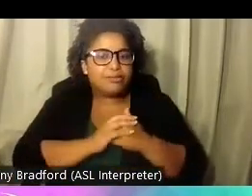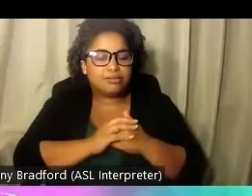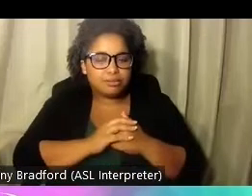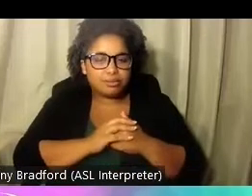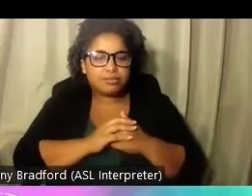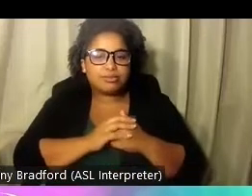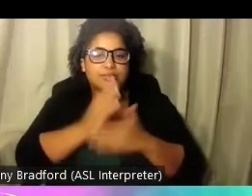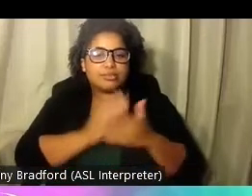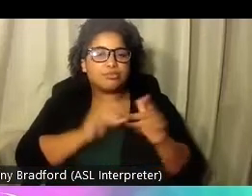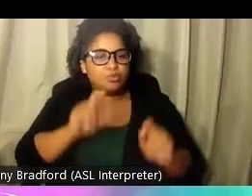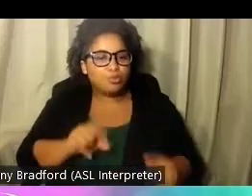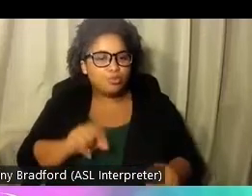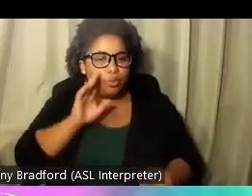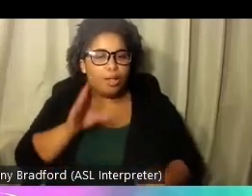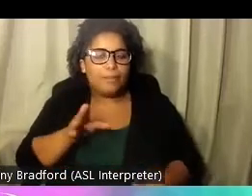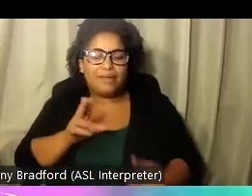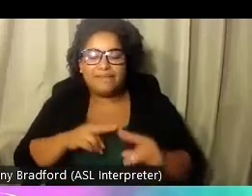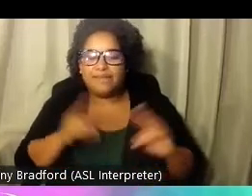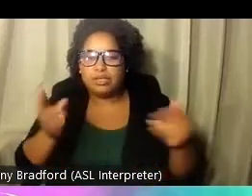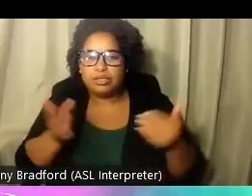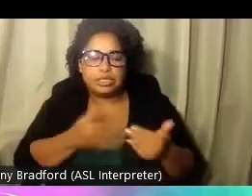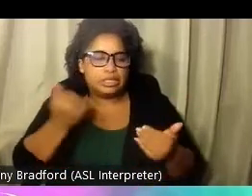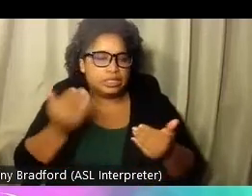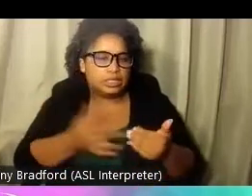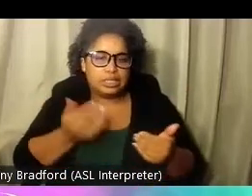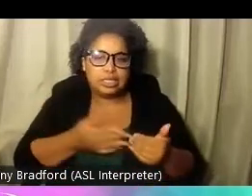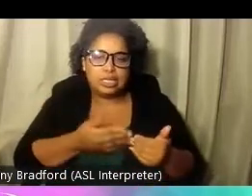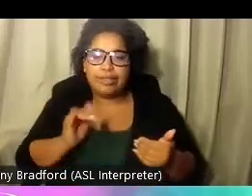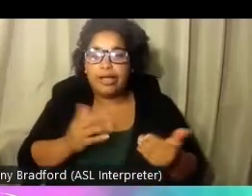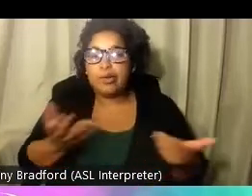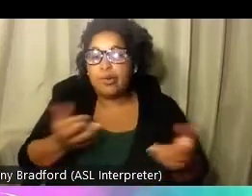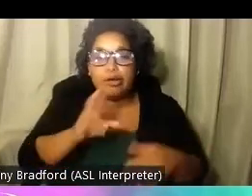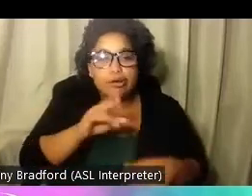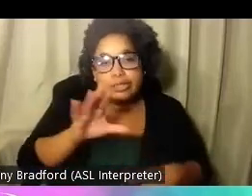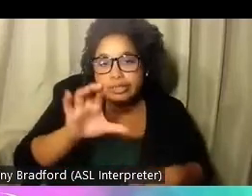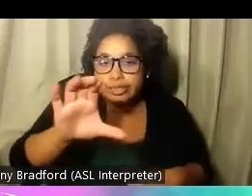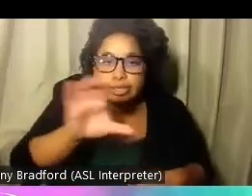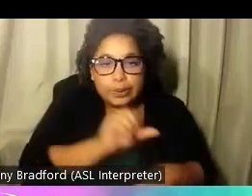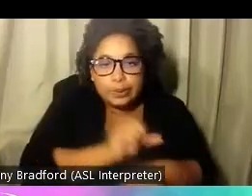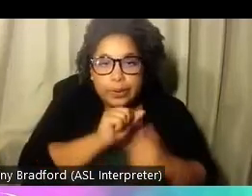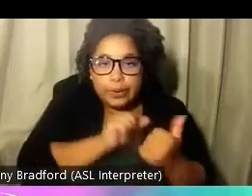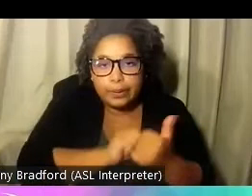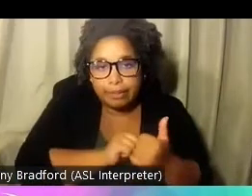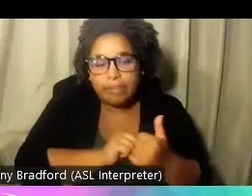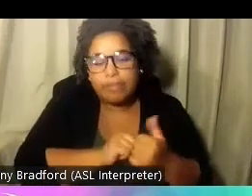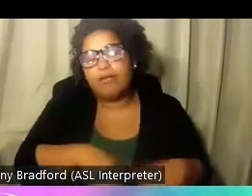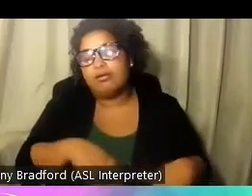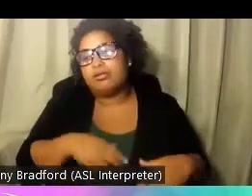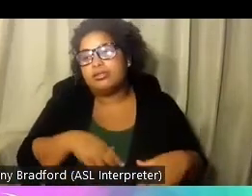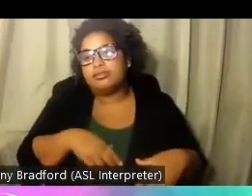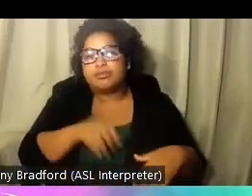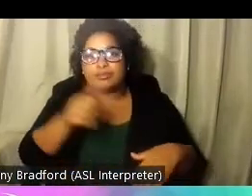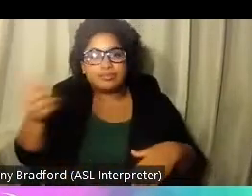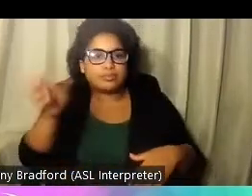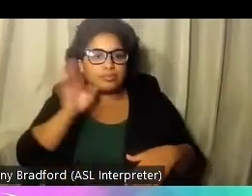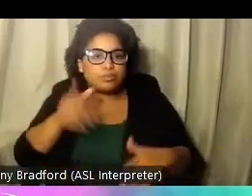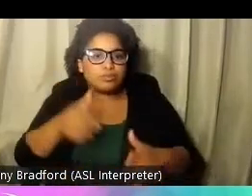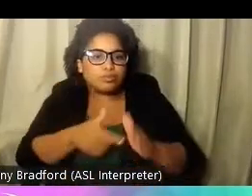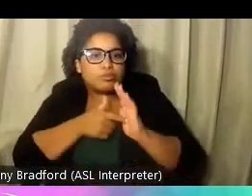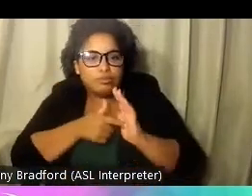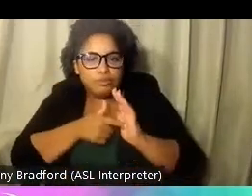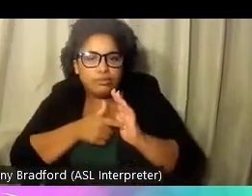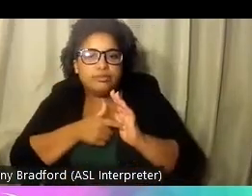of the questions will be very easy for you, like what regional centers do you work with? But others will require